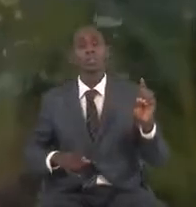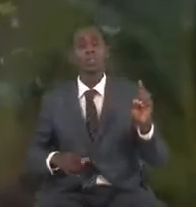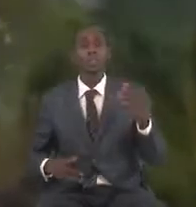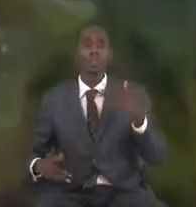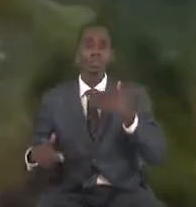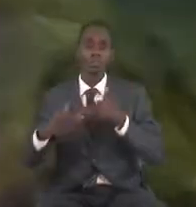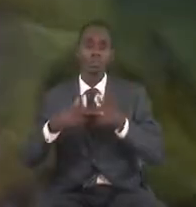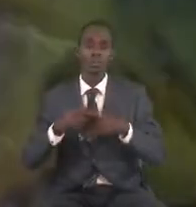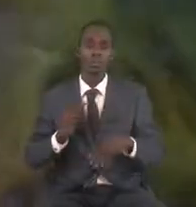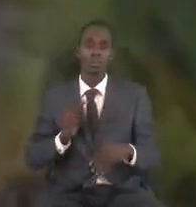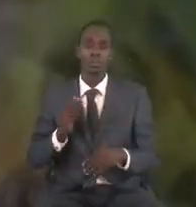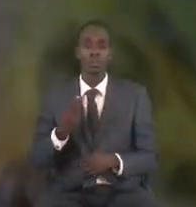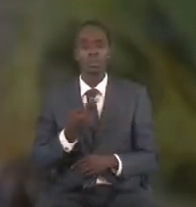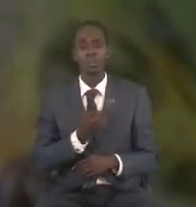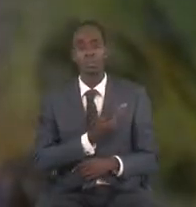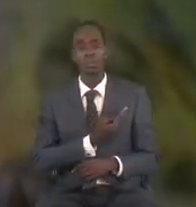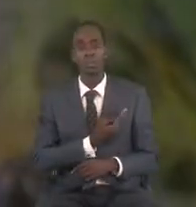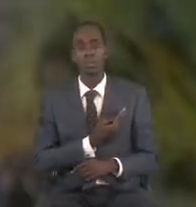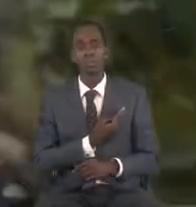Restore us.